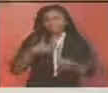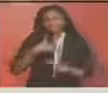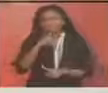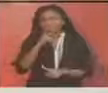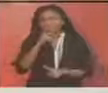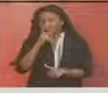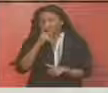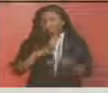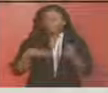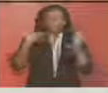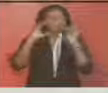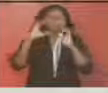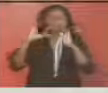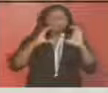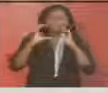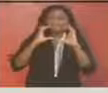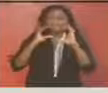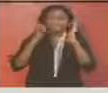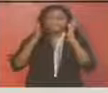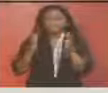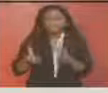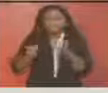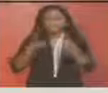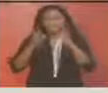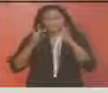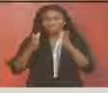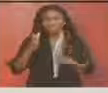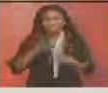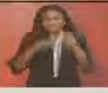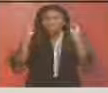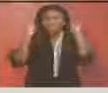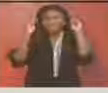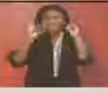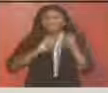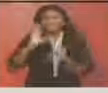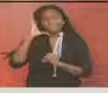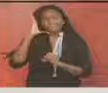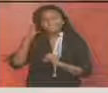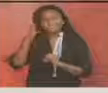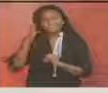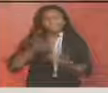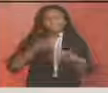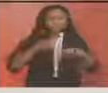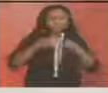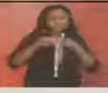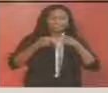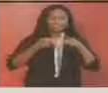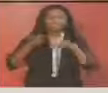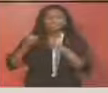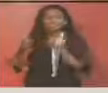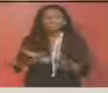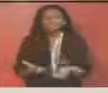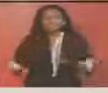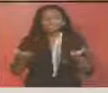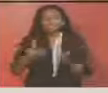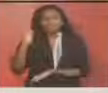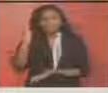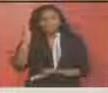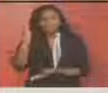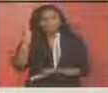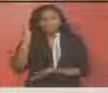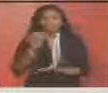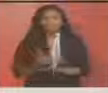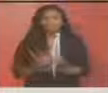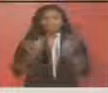Candice Alcantara, Manager Corporate Communication at the Ministry, and I will moderate this morning's media conference. We go straight